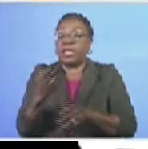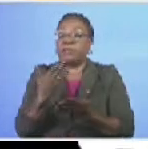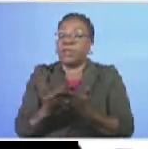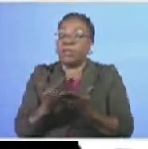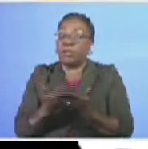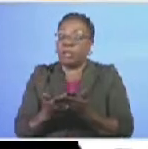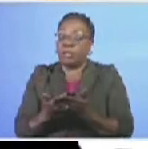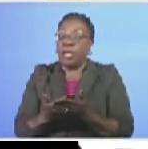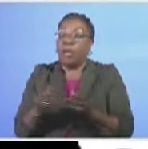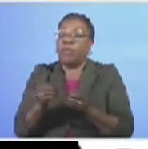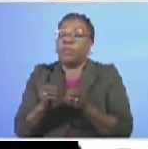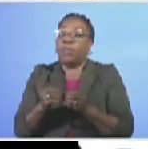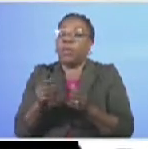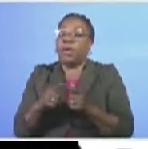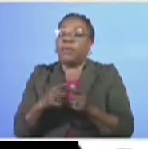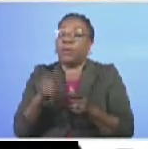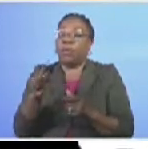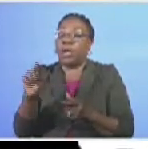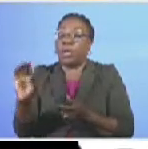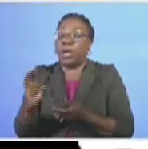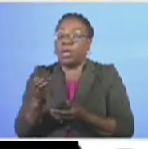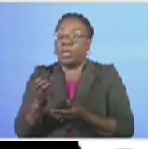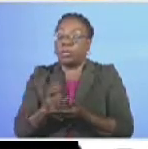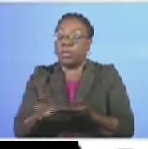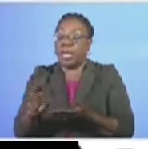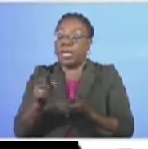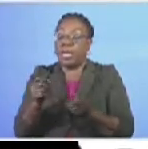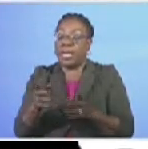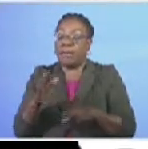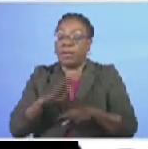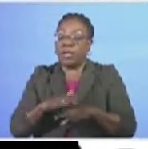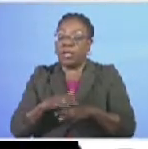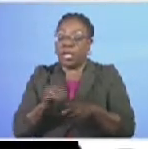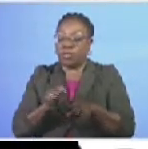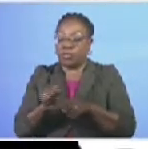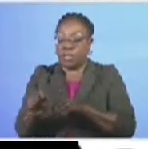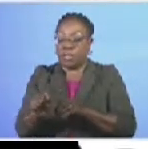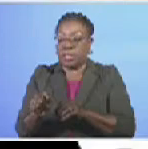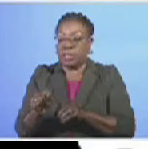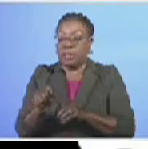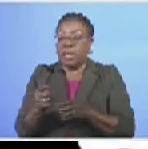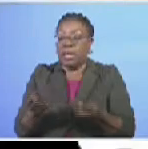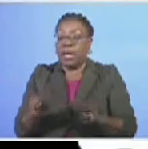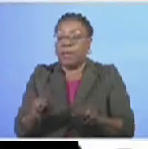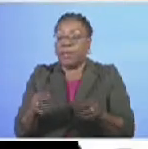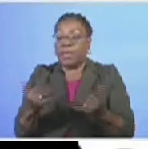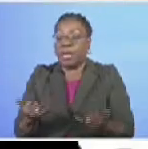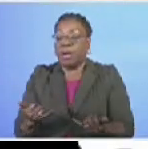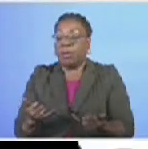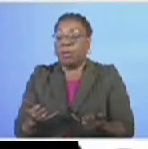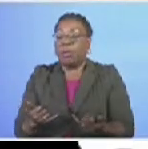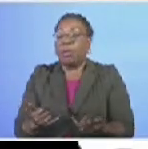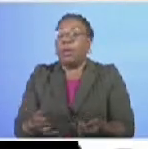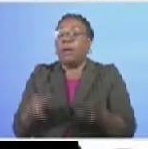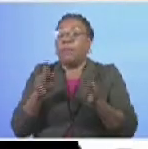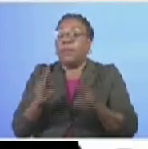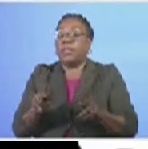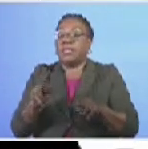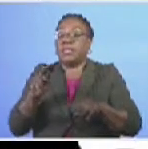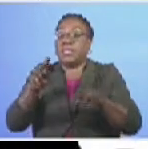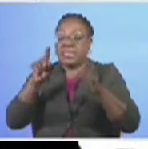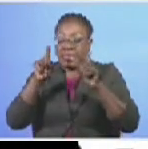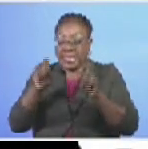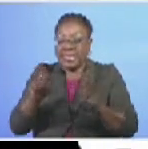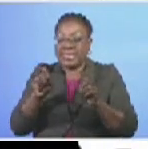111 contact tracers currently in the pipeline. Hospitalization among persons testing positive for COVID-19